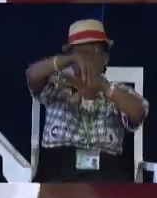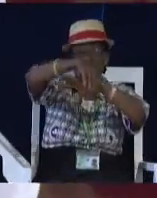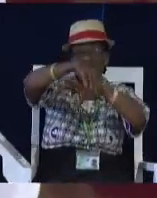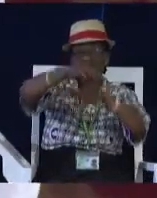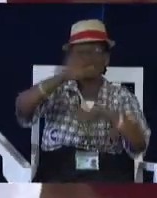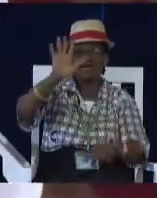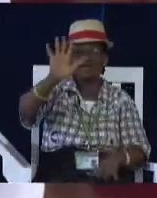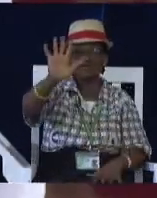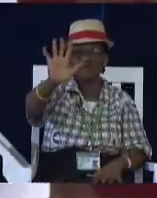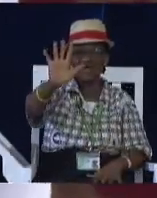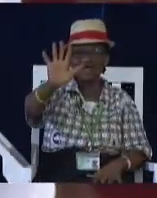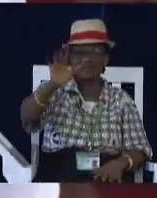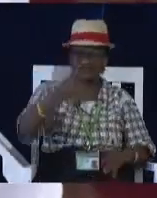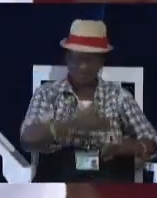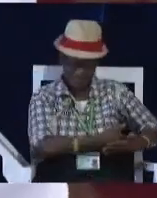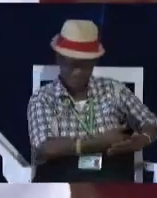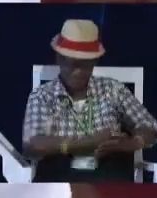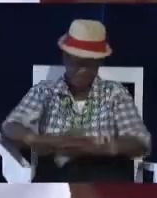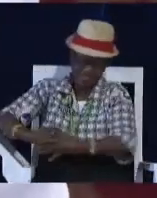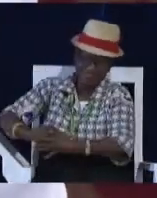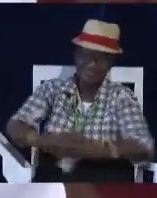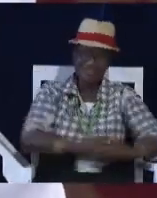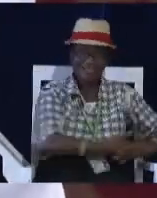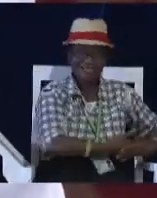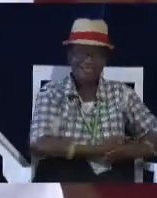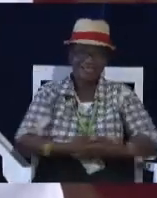5 babies have been delivered